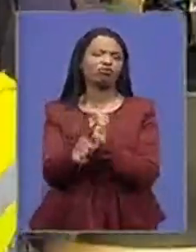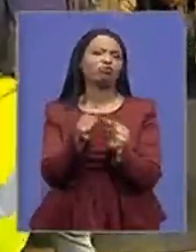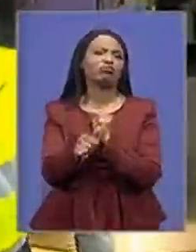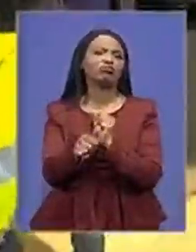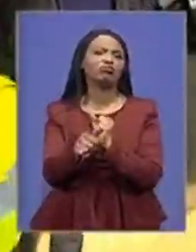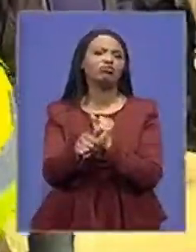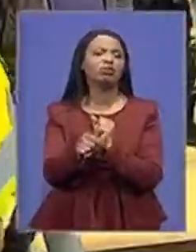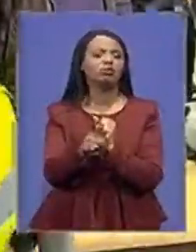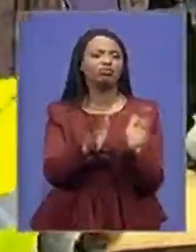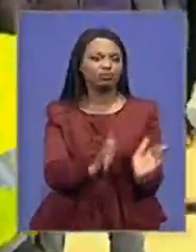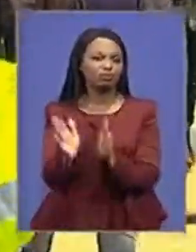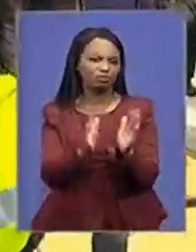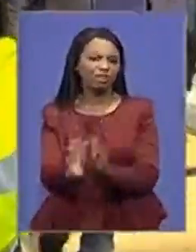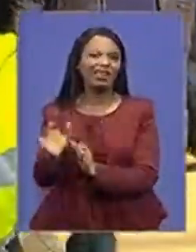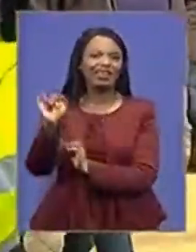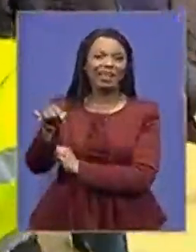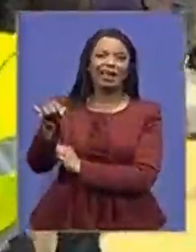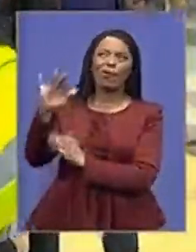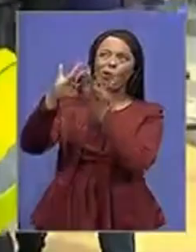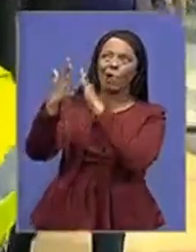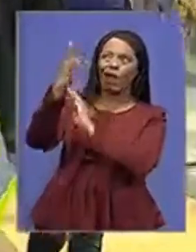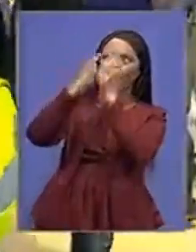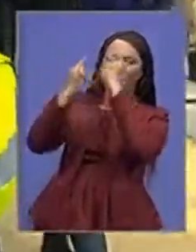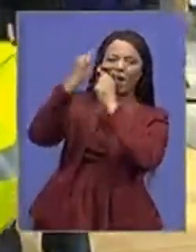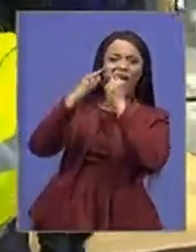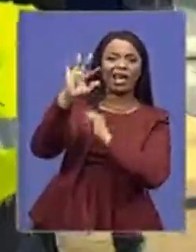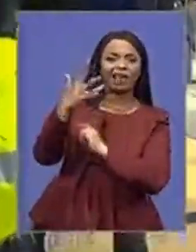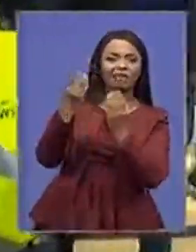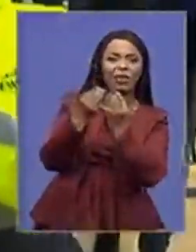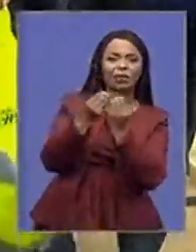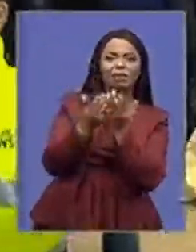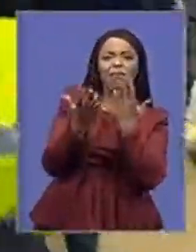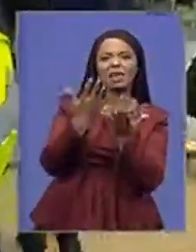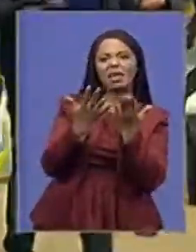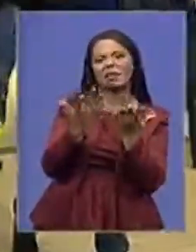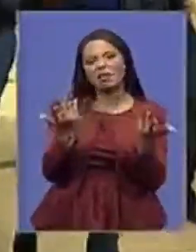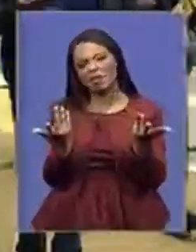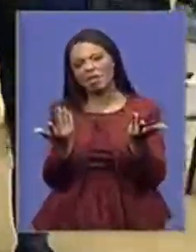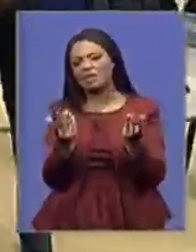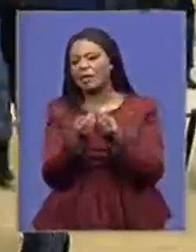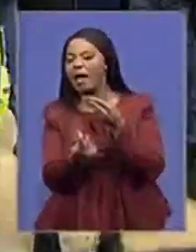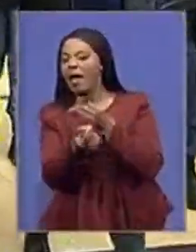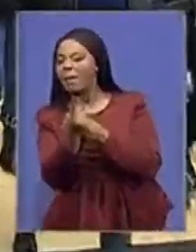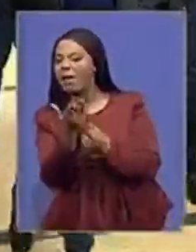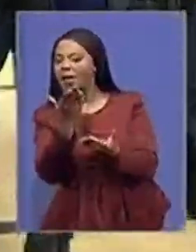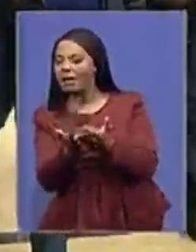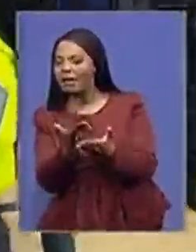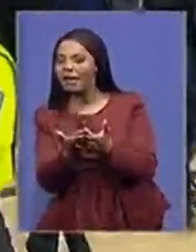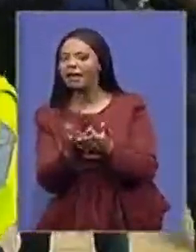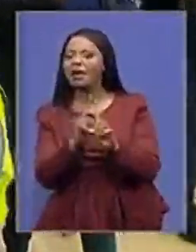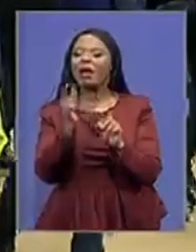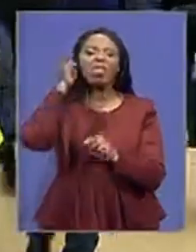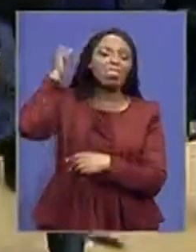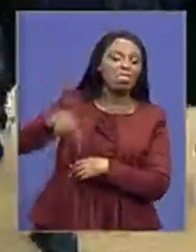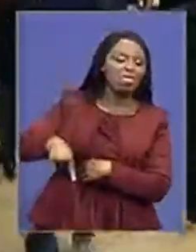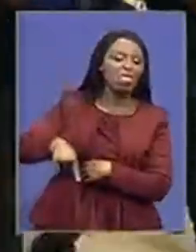that was going to criticize us if this thing was circulated, that this kind of things are going to happen, and we dismiss it and then we